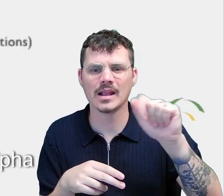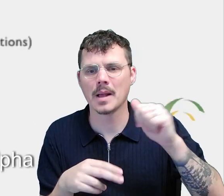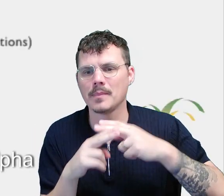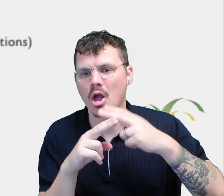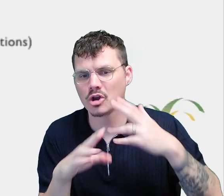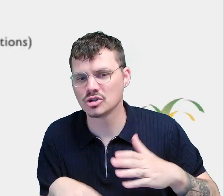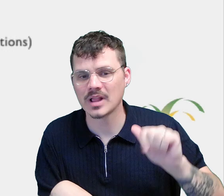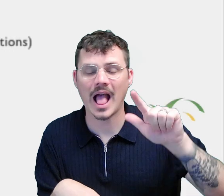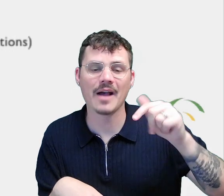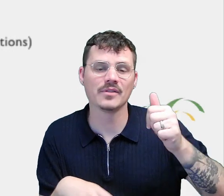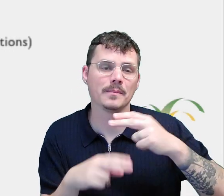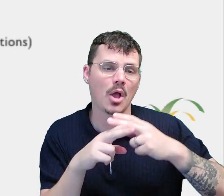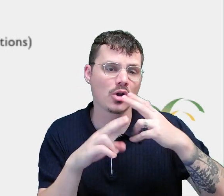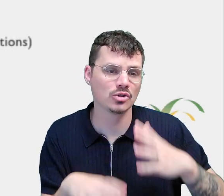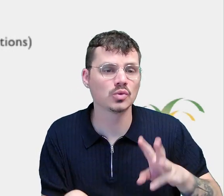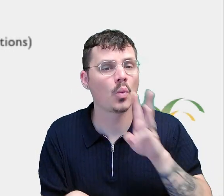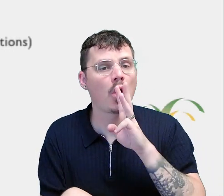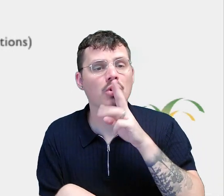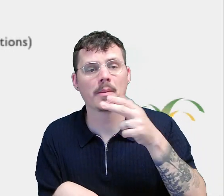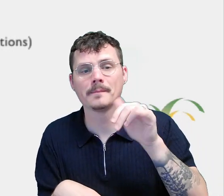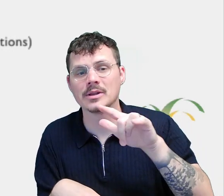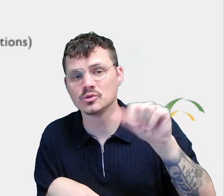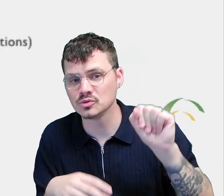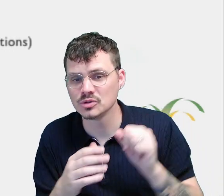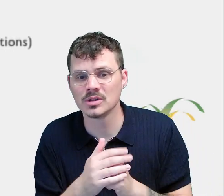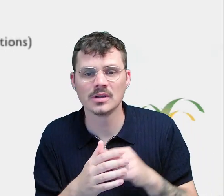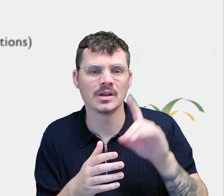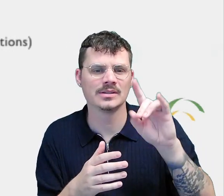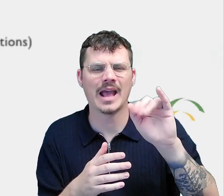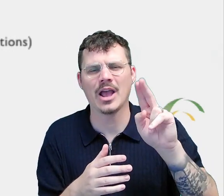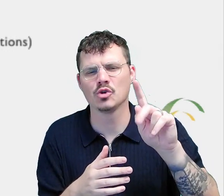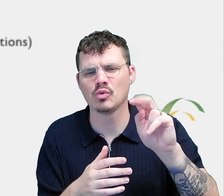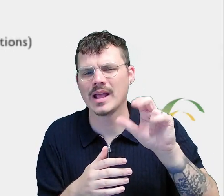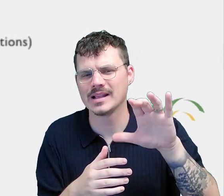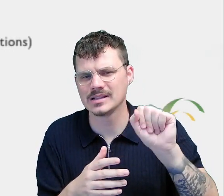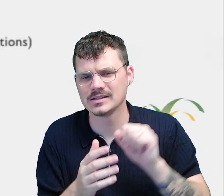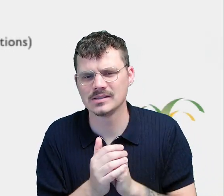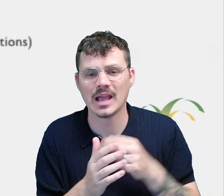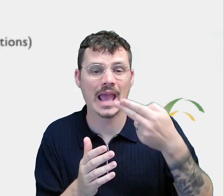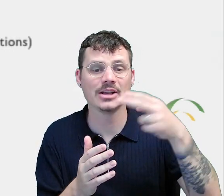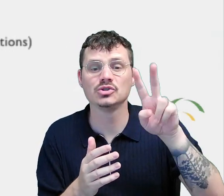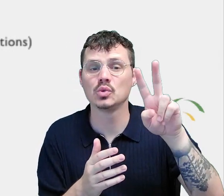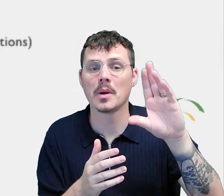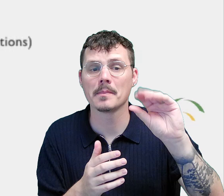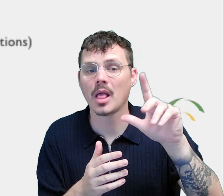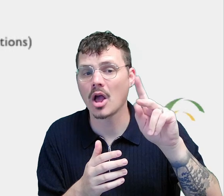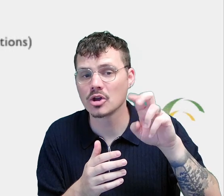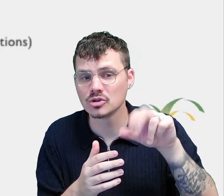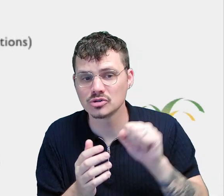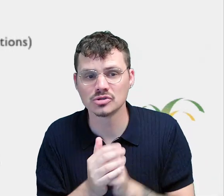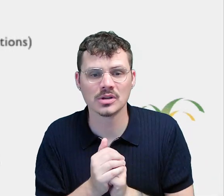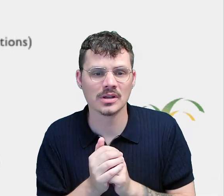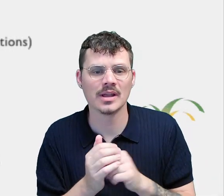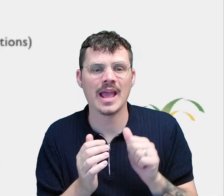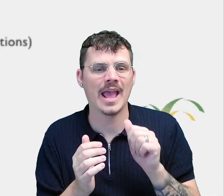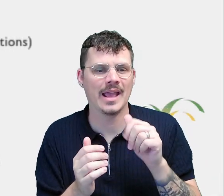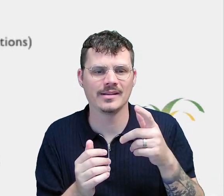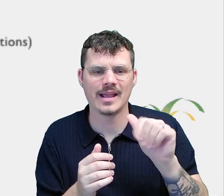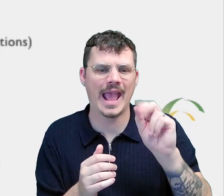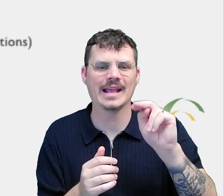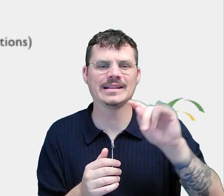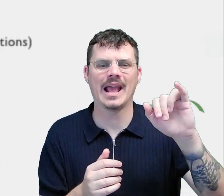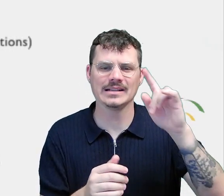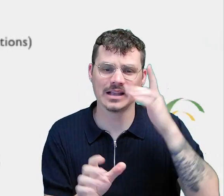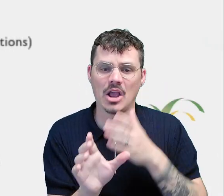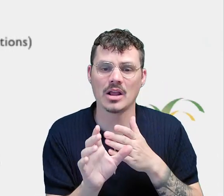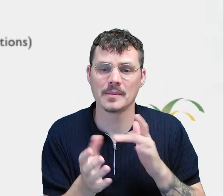blockers, alpha blockers, water pills, diuretics, H2 blockers, antipsychotic